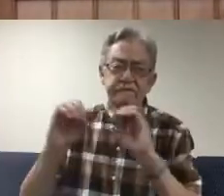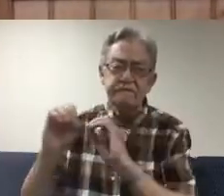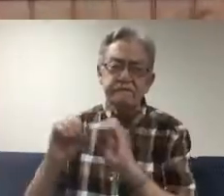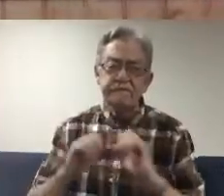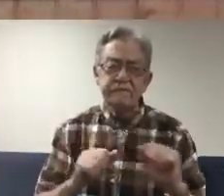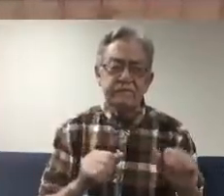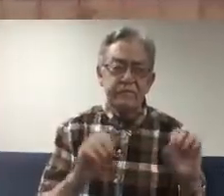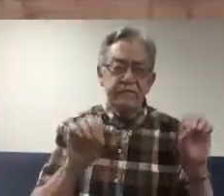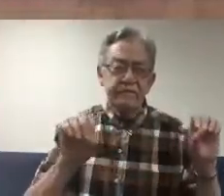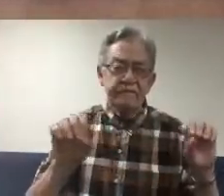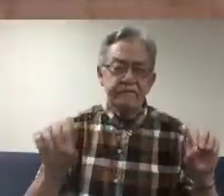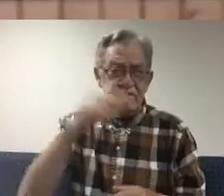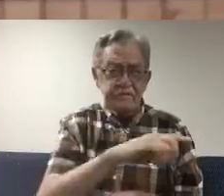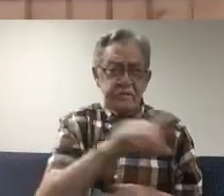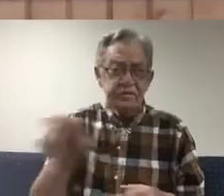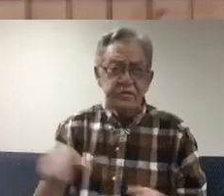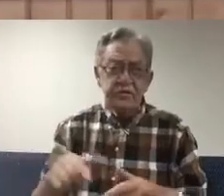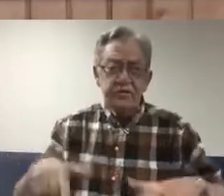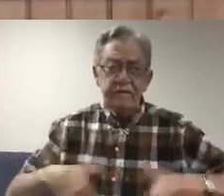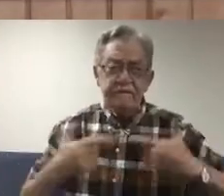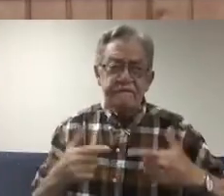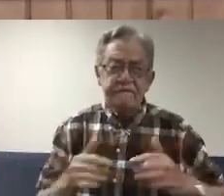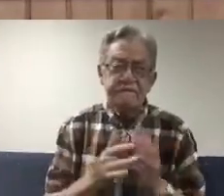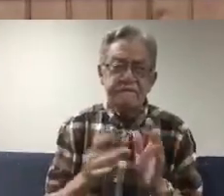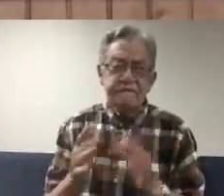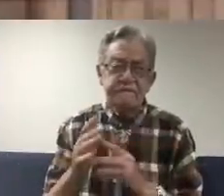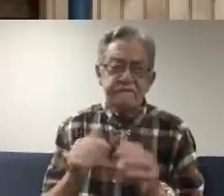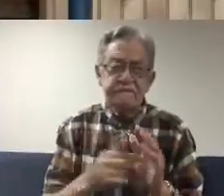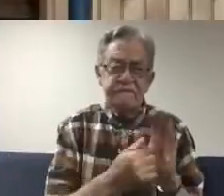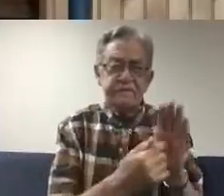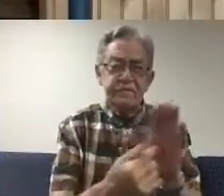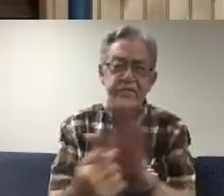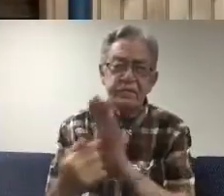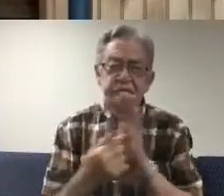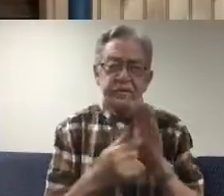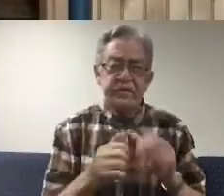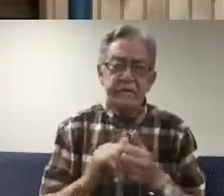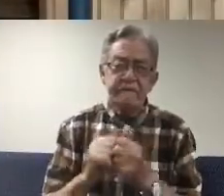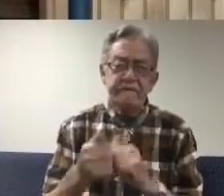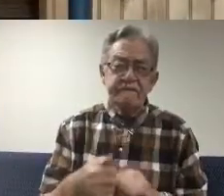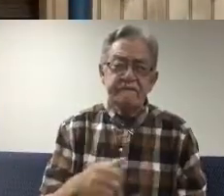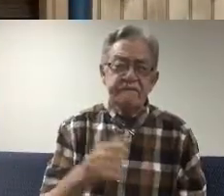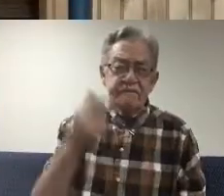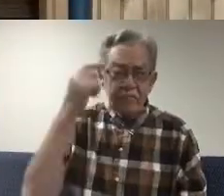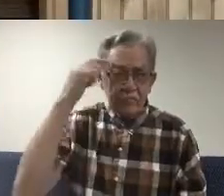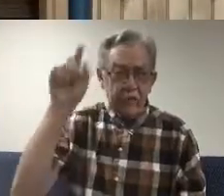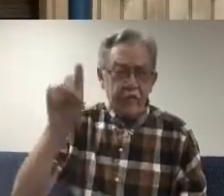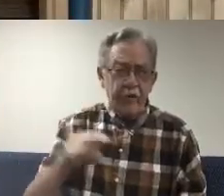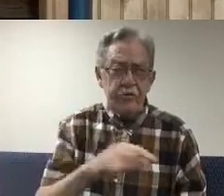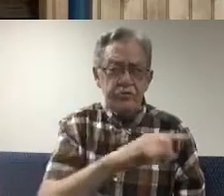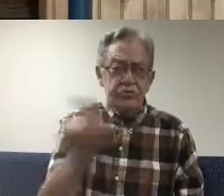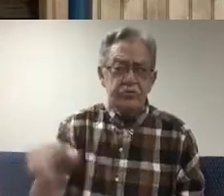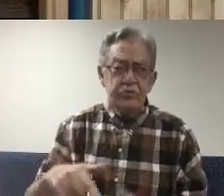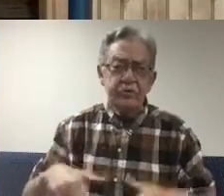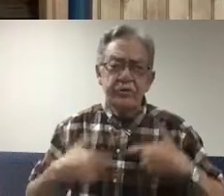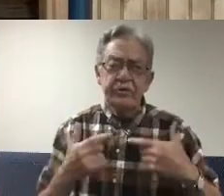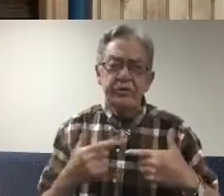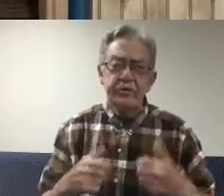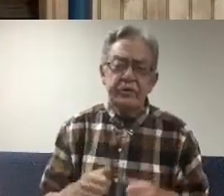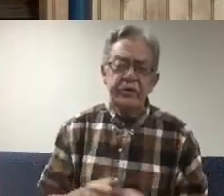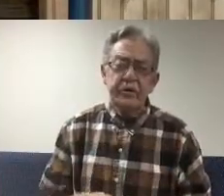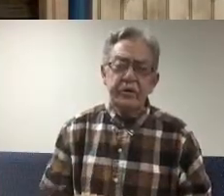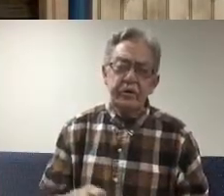mama said that I was made perfect, that, you know, God made me this way, made me perfect. And so that idea,